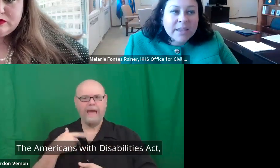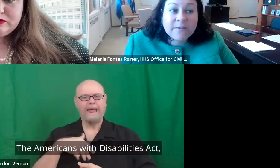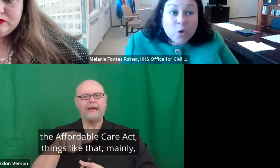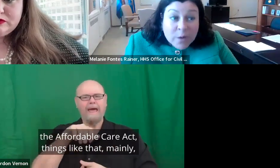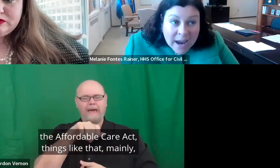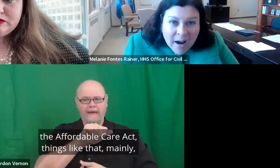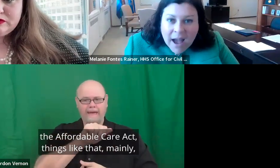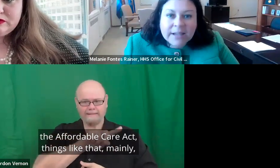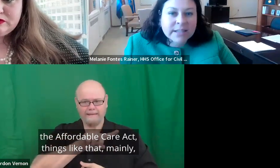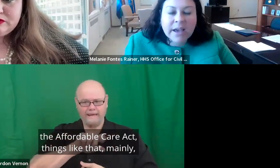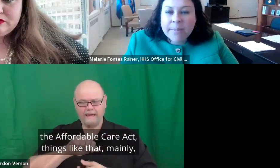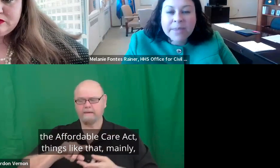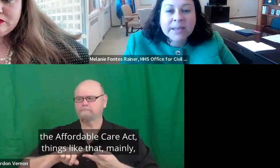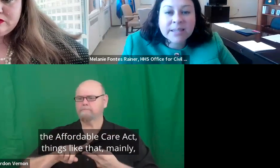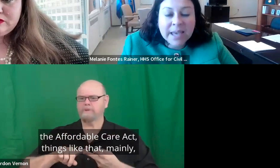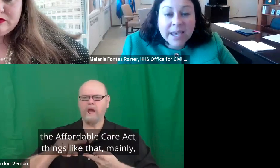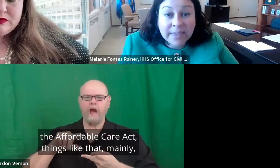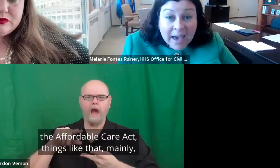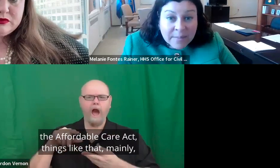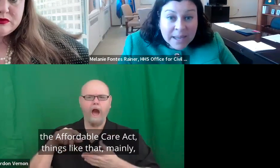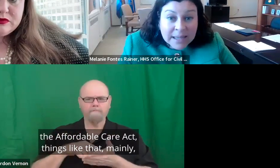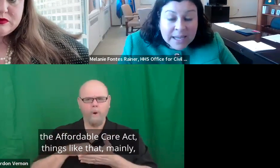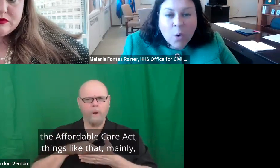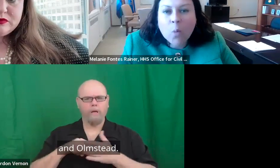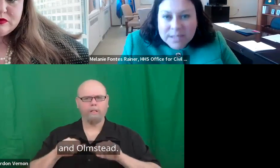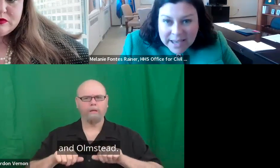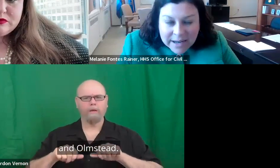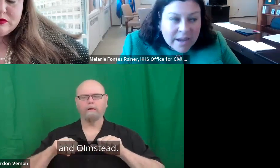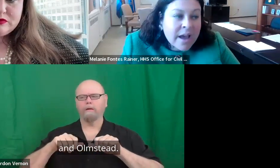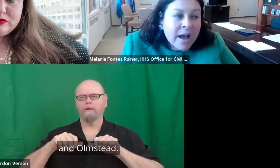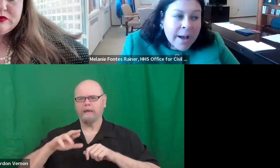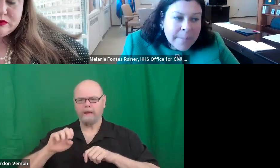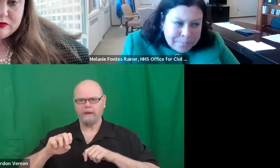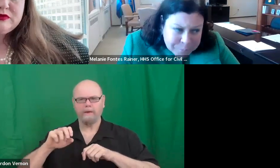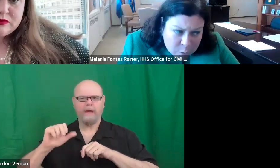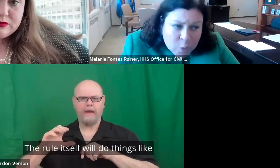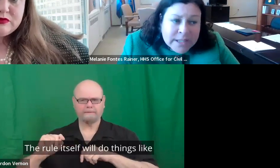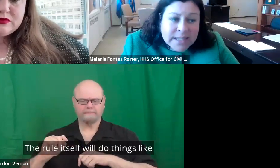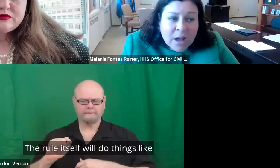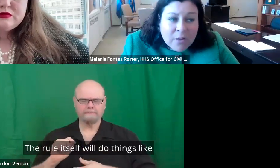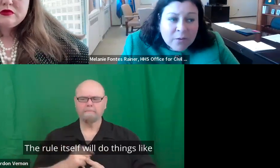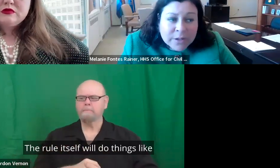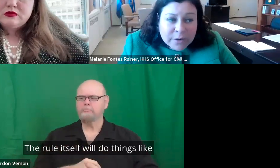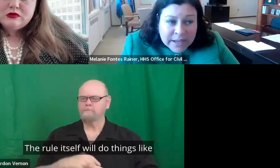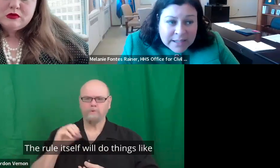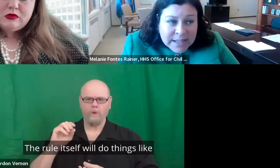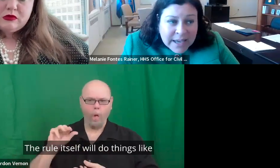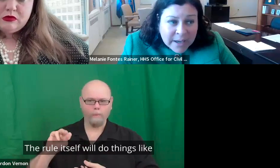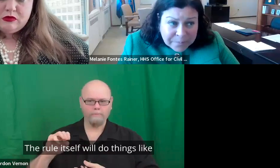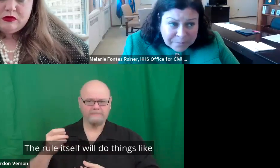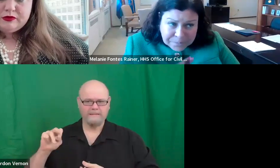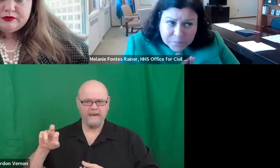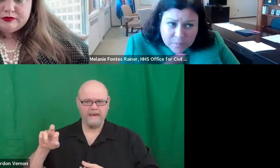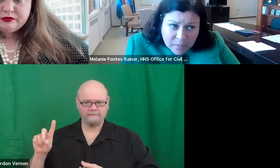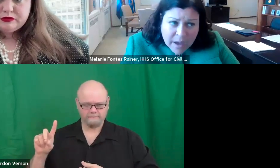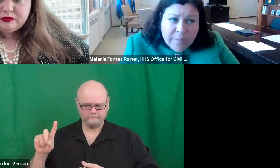Act, the Affordable Care Act, things like that, mainly in Olstead. The rule itself will do things